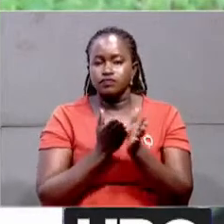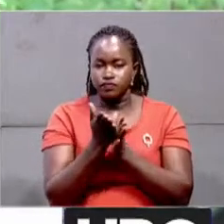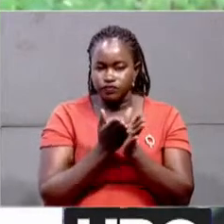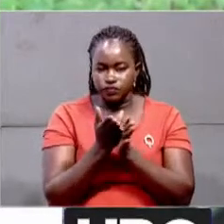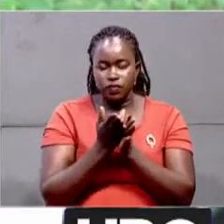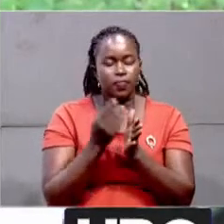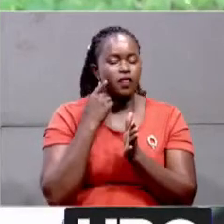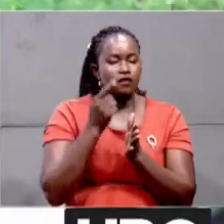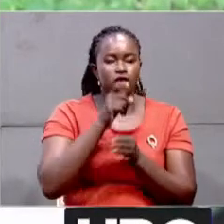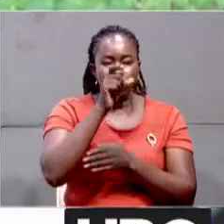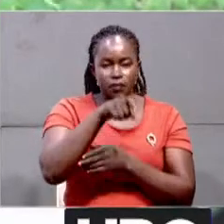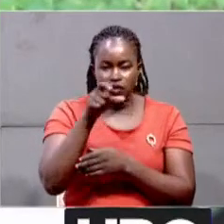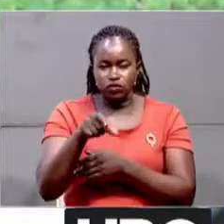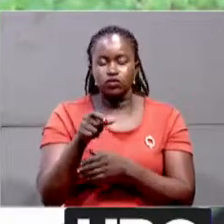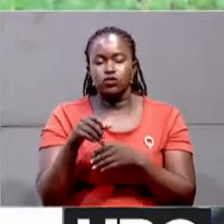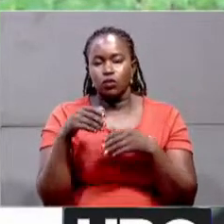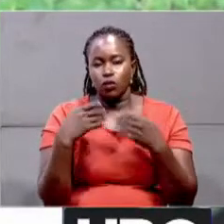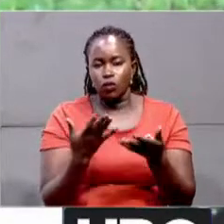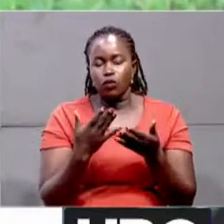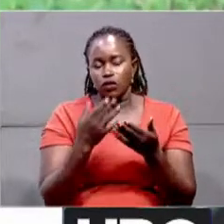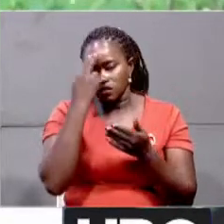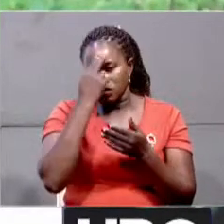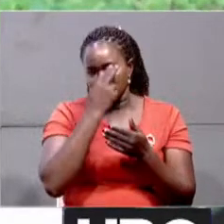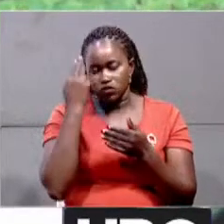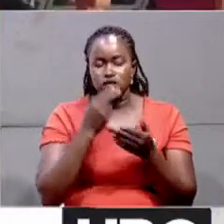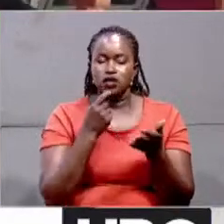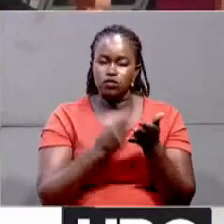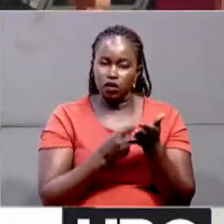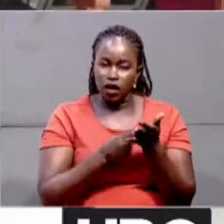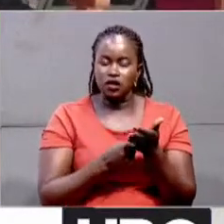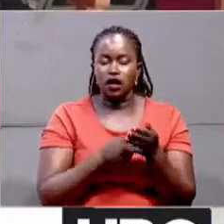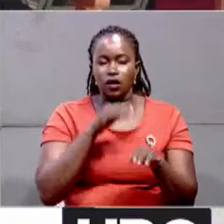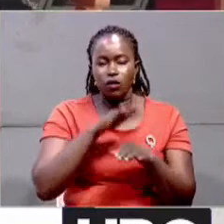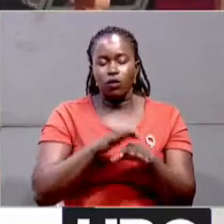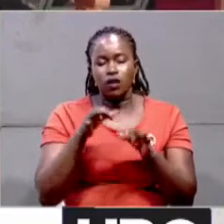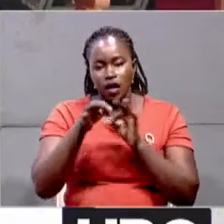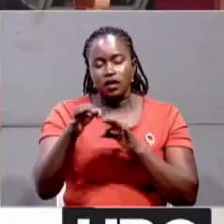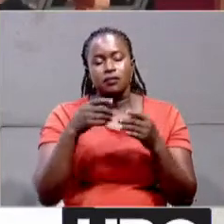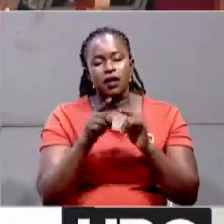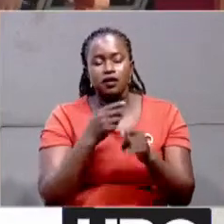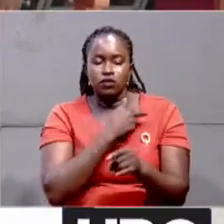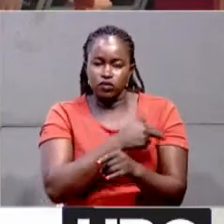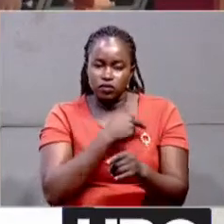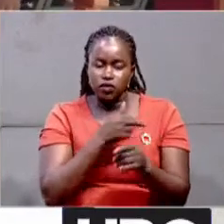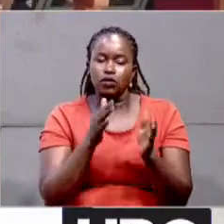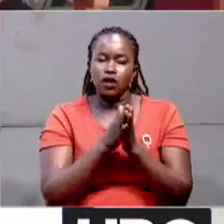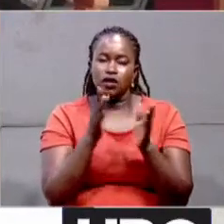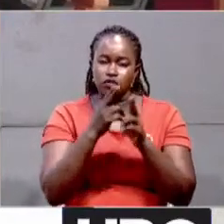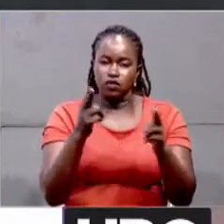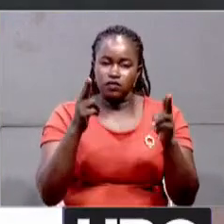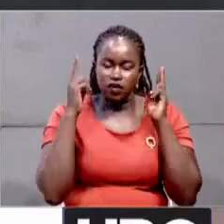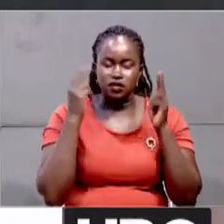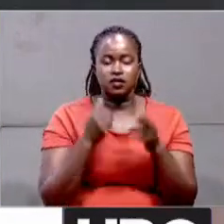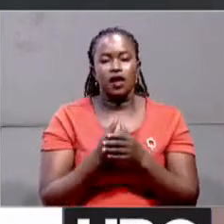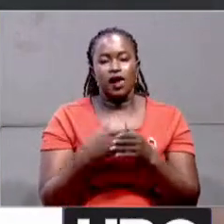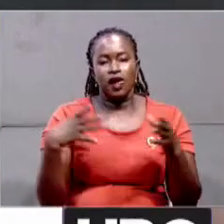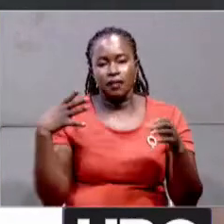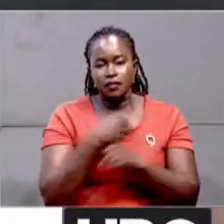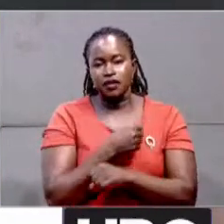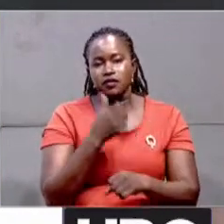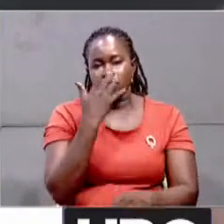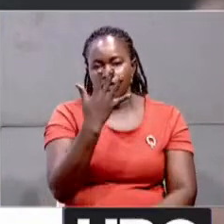patients or teach students in Uganda online, but hospitals and universities lack 5G